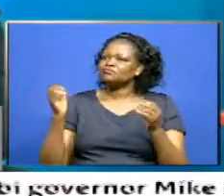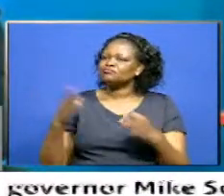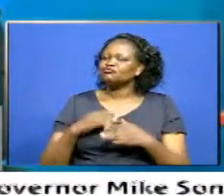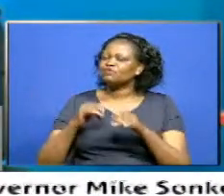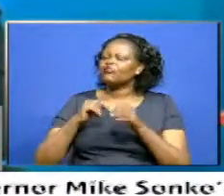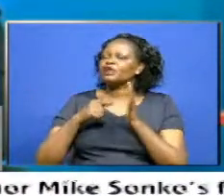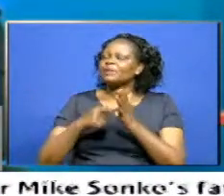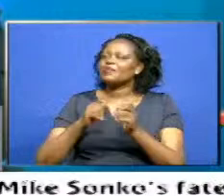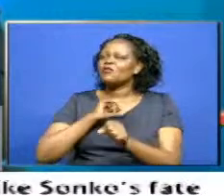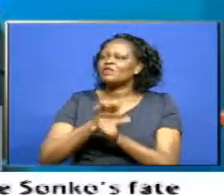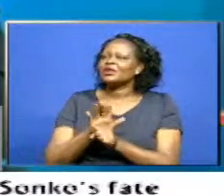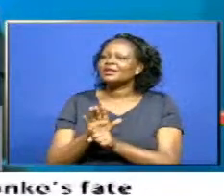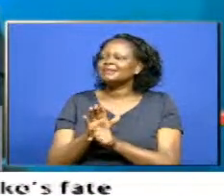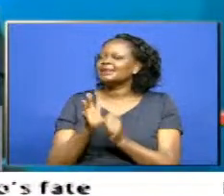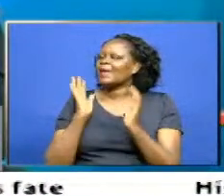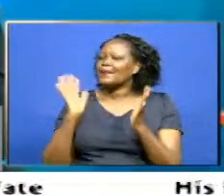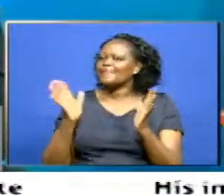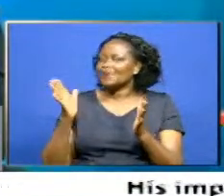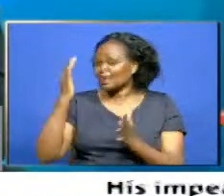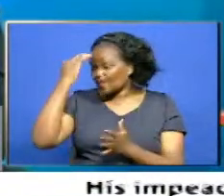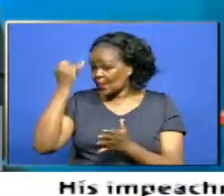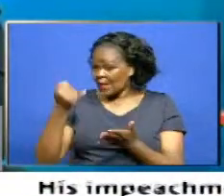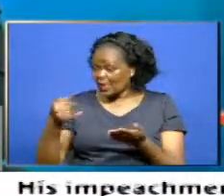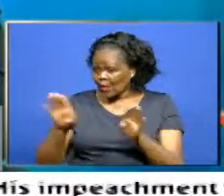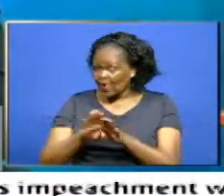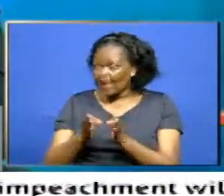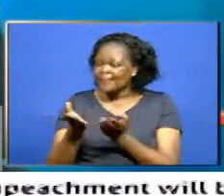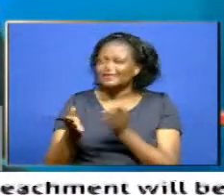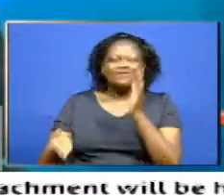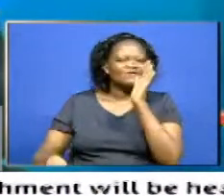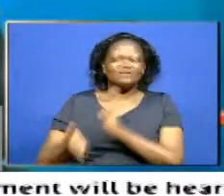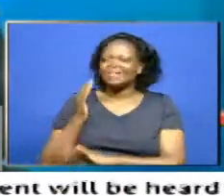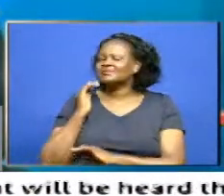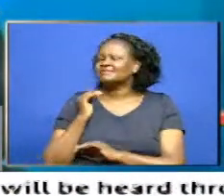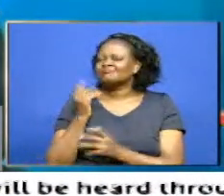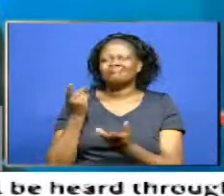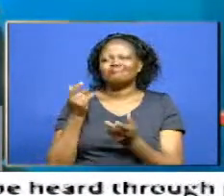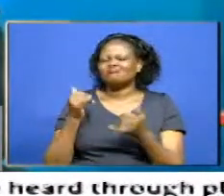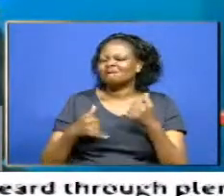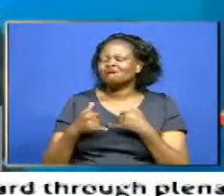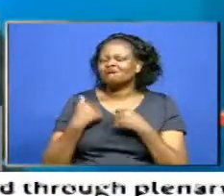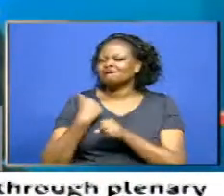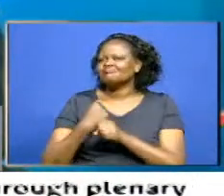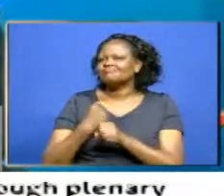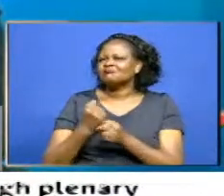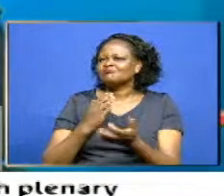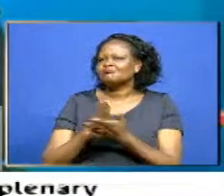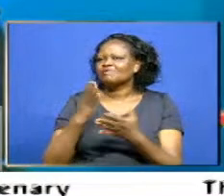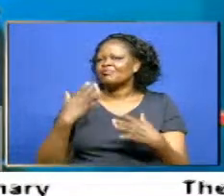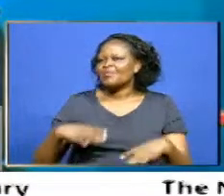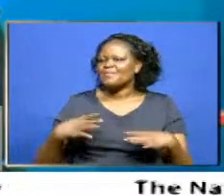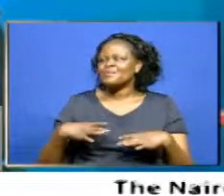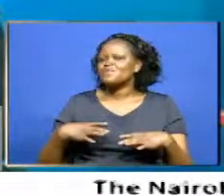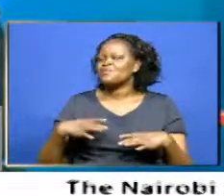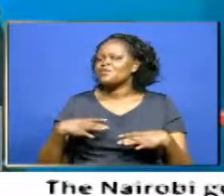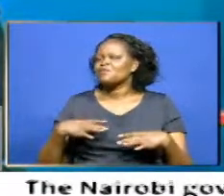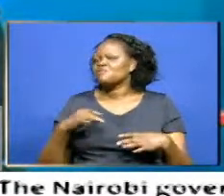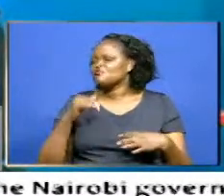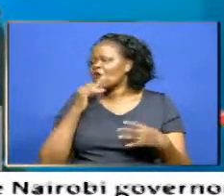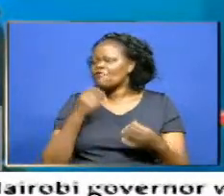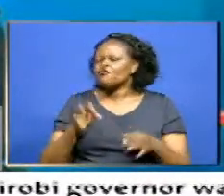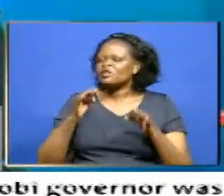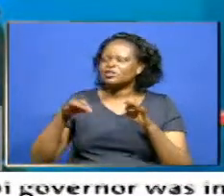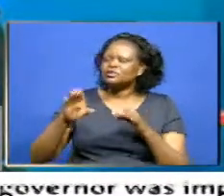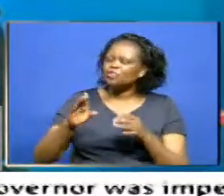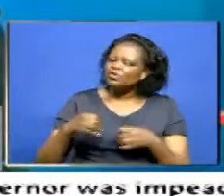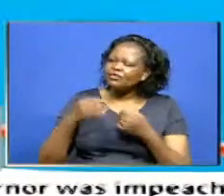COVID-19 is very, very huge, because you close business immediately. You don't enjoy the labor rights of people in the formal sector, where you are given